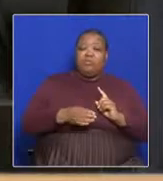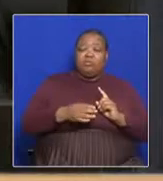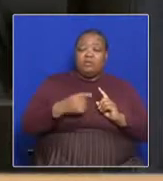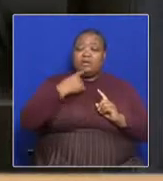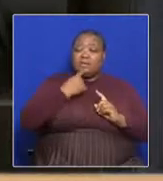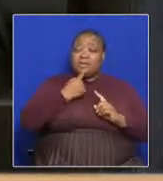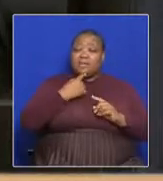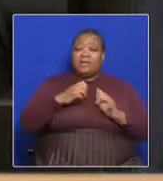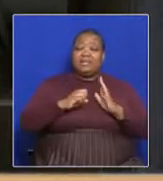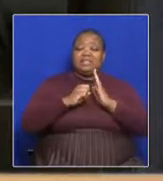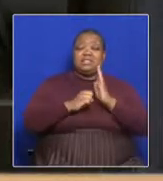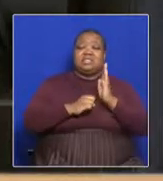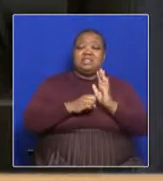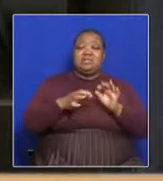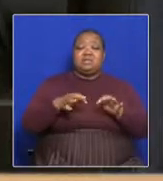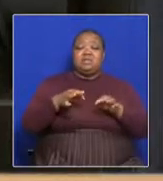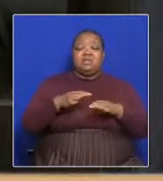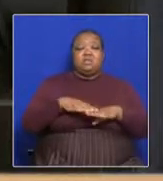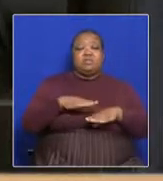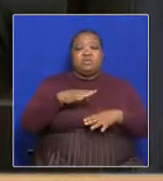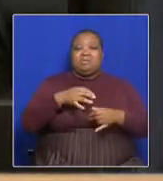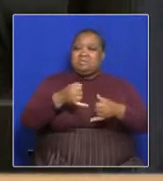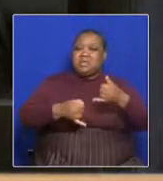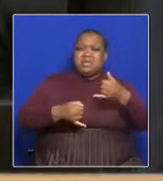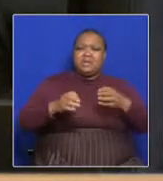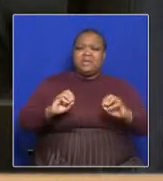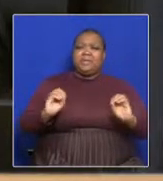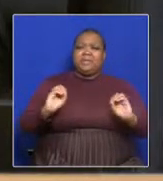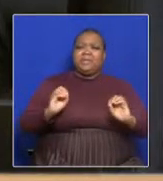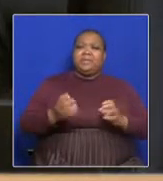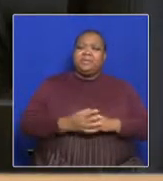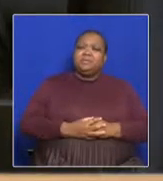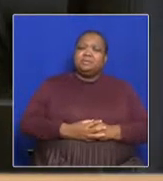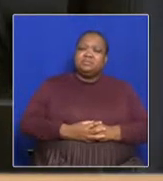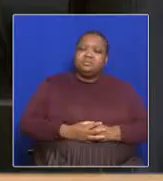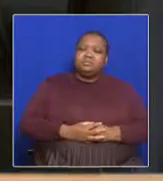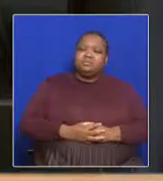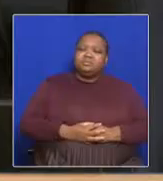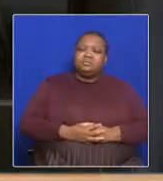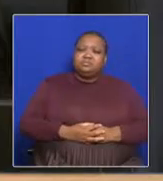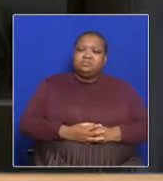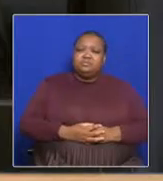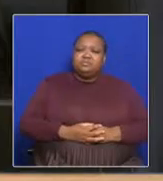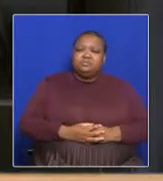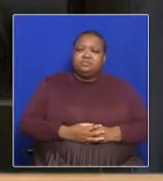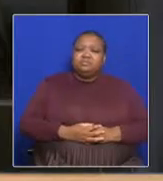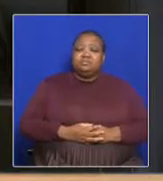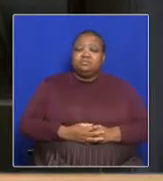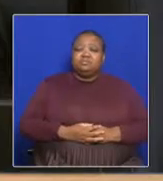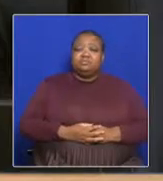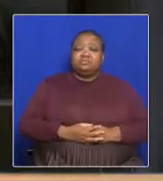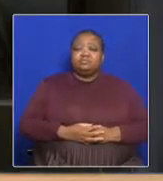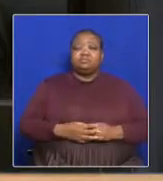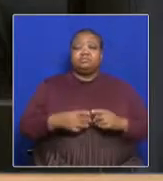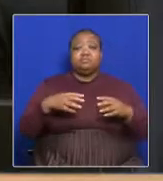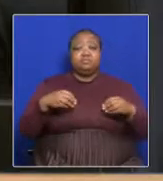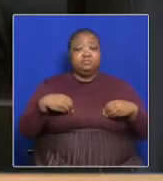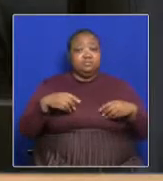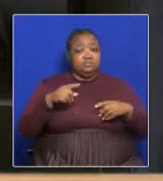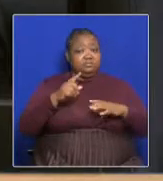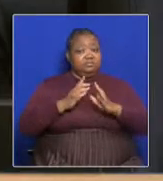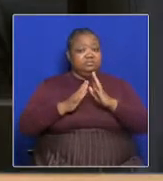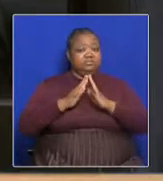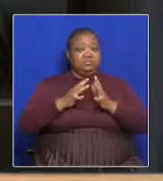not making a mistake. Otherwise, if we accept what you're saying, that this is a